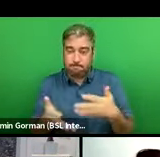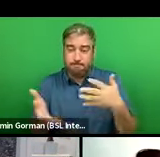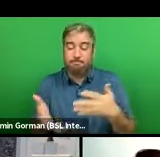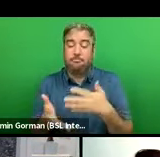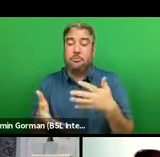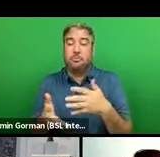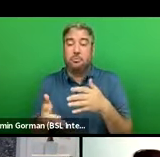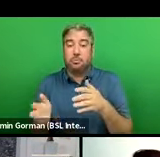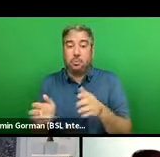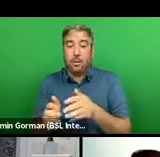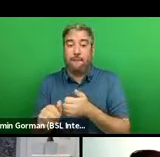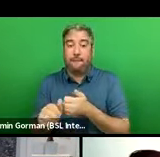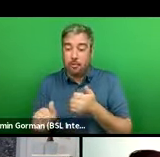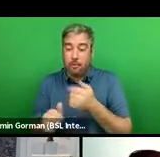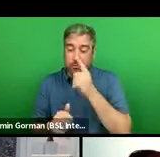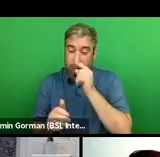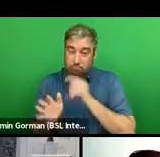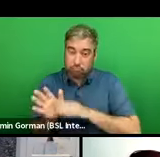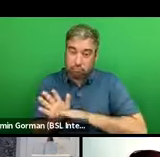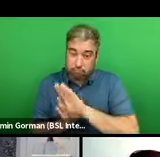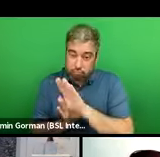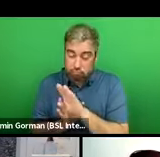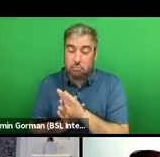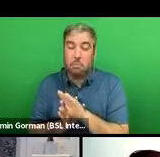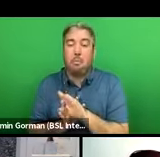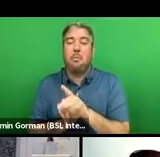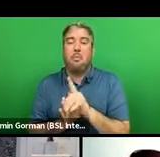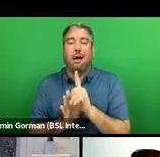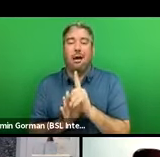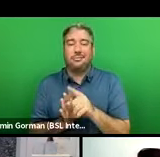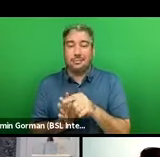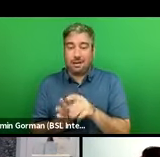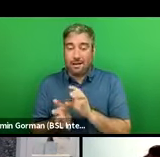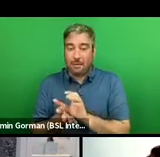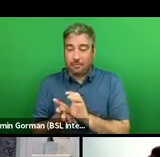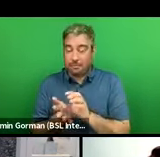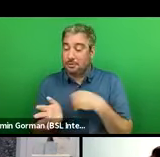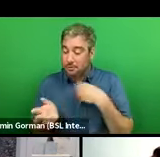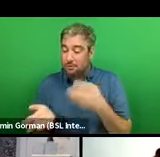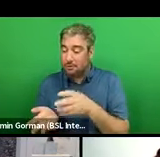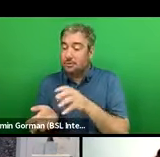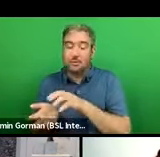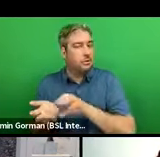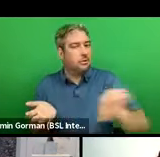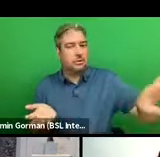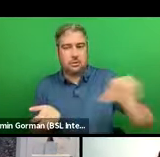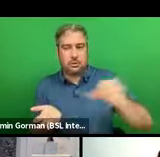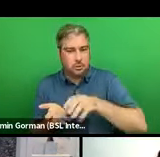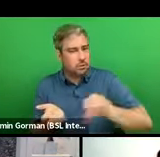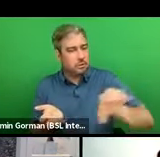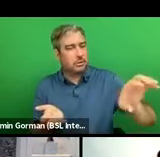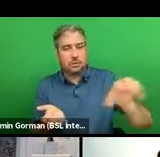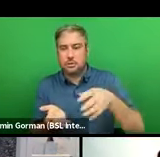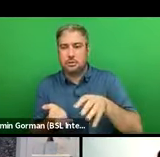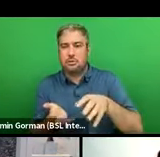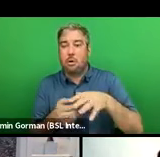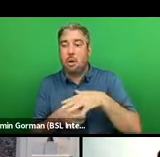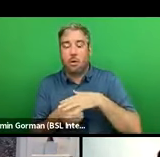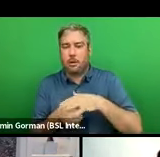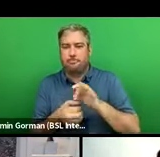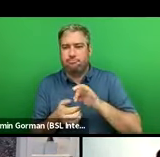that investment goes somewhere else, doesn't stay local, okay? And the problem with regulating monopoly,